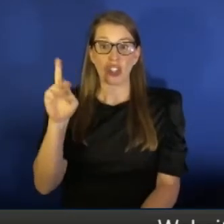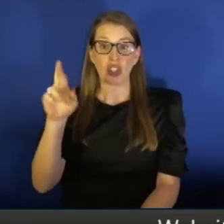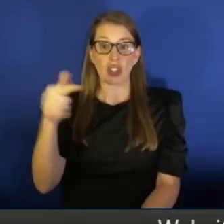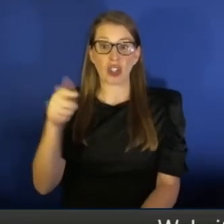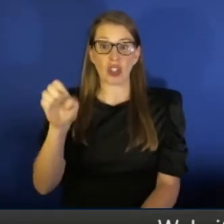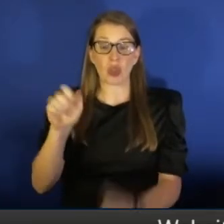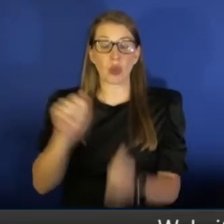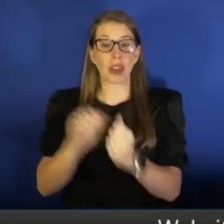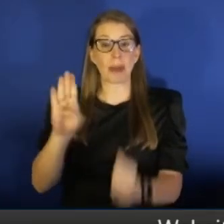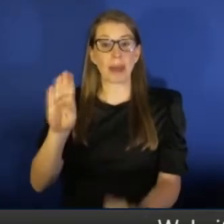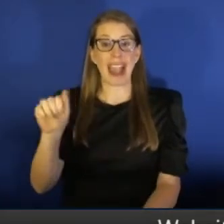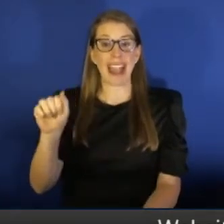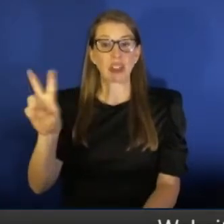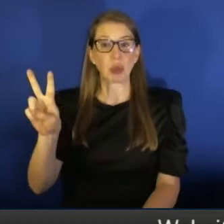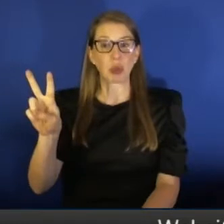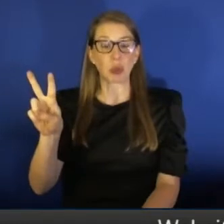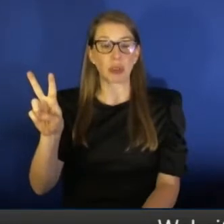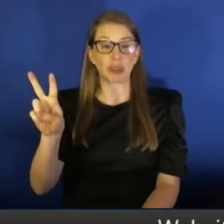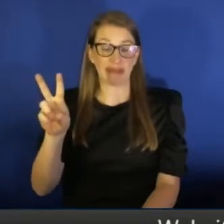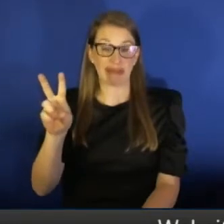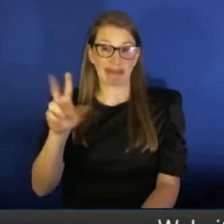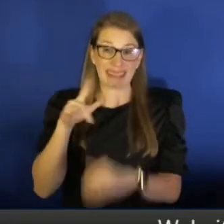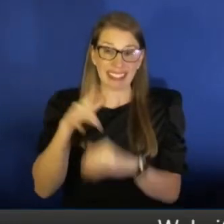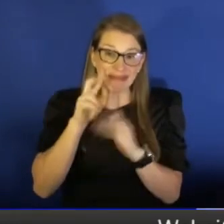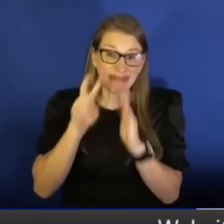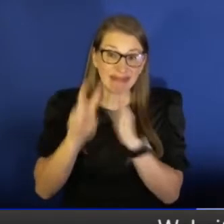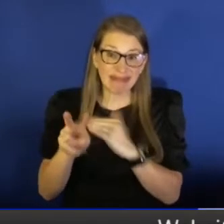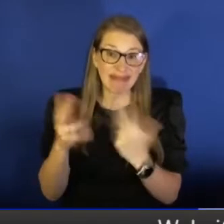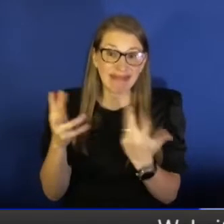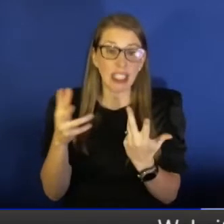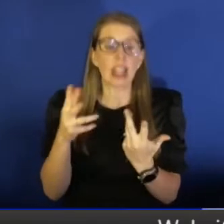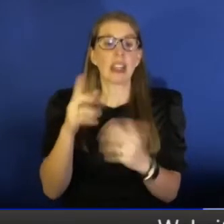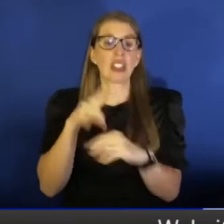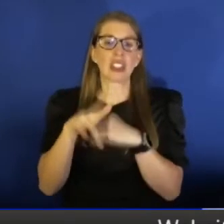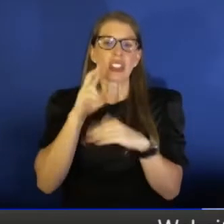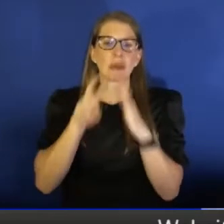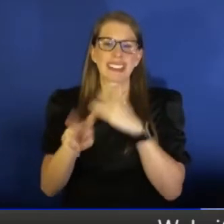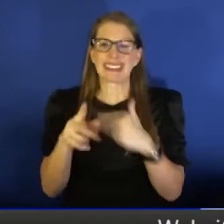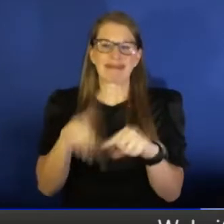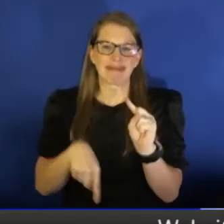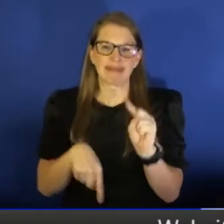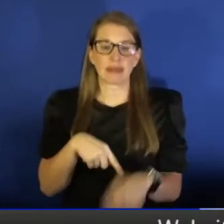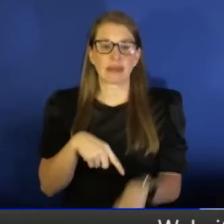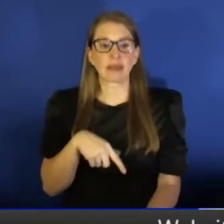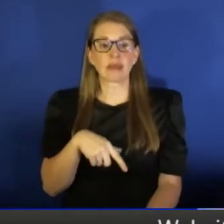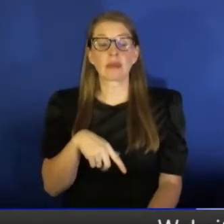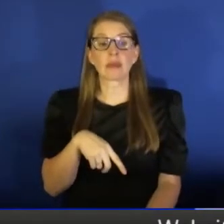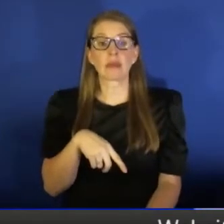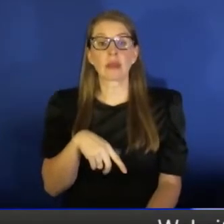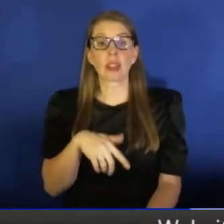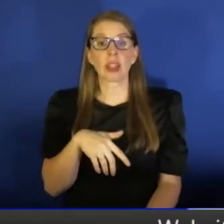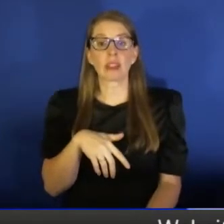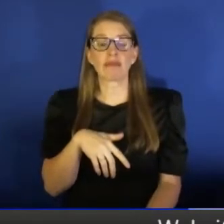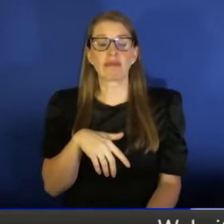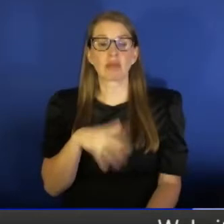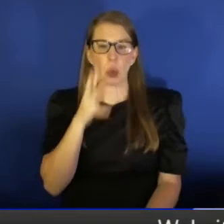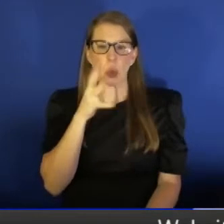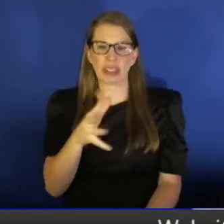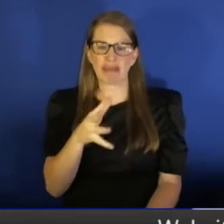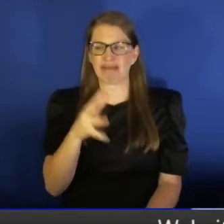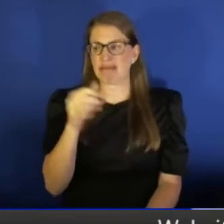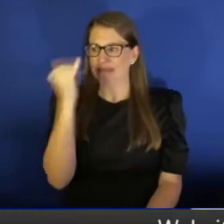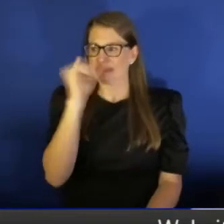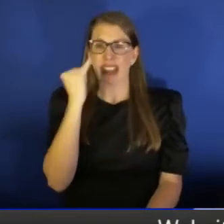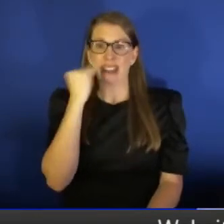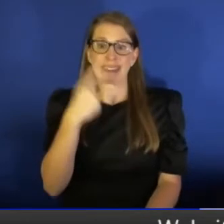thoughts? Too early to predict? What are you thinking? I think it's too early to predict. I think we'd be naive to say no, but I think we also have to understand what kind of surge are